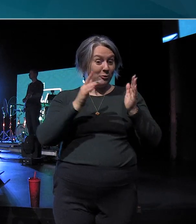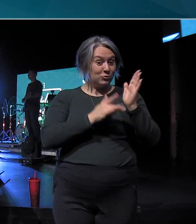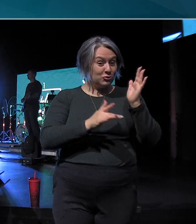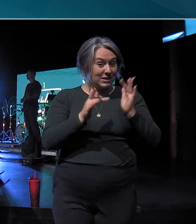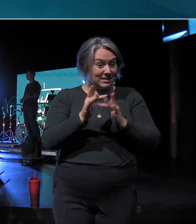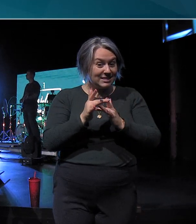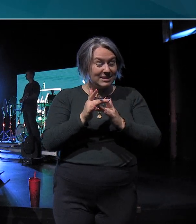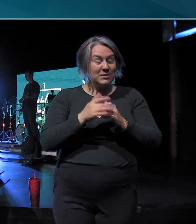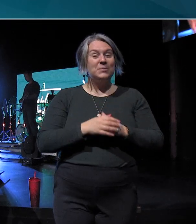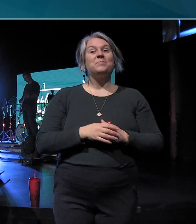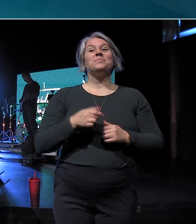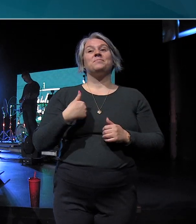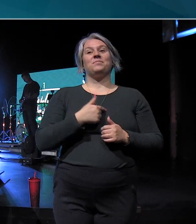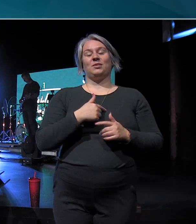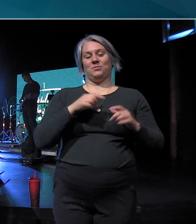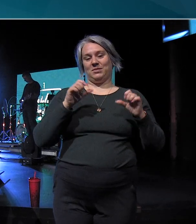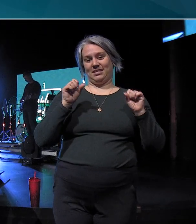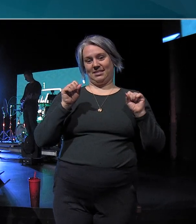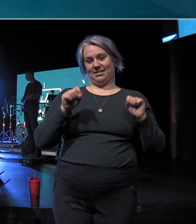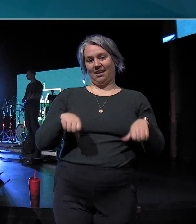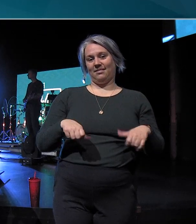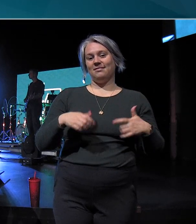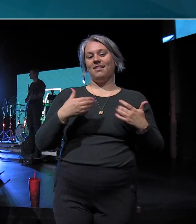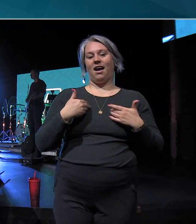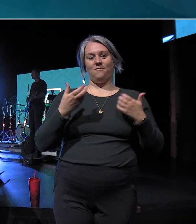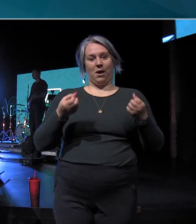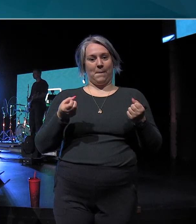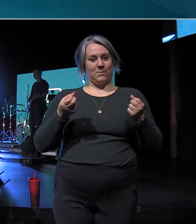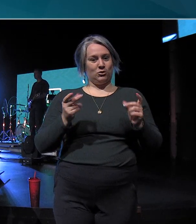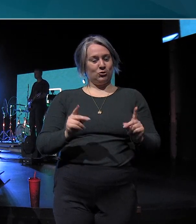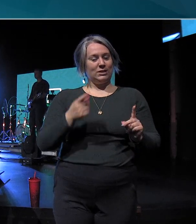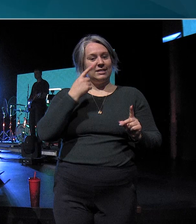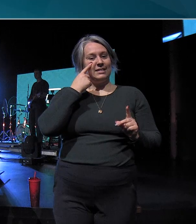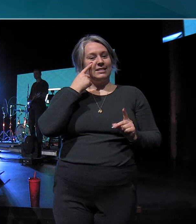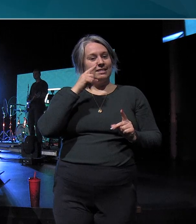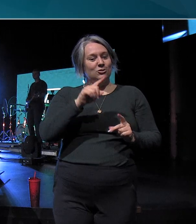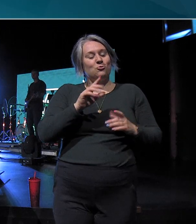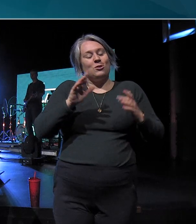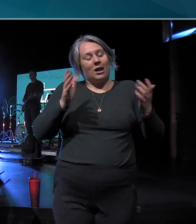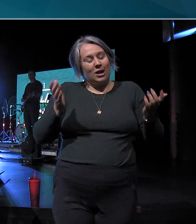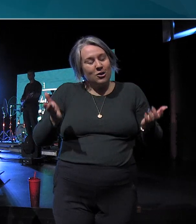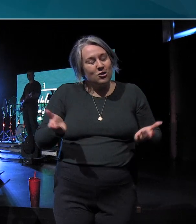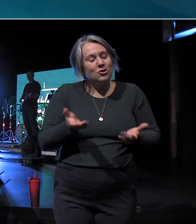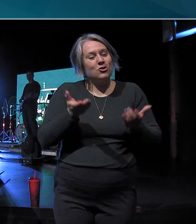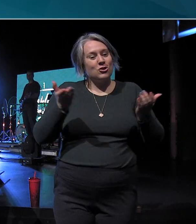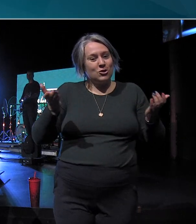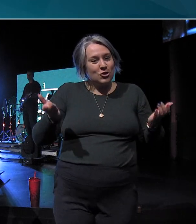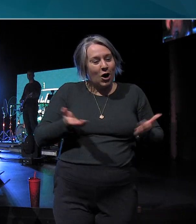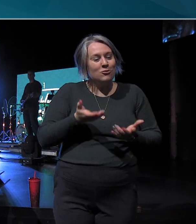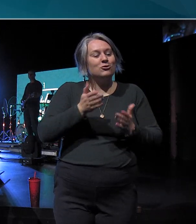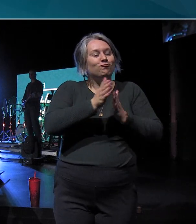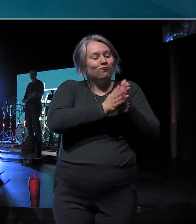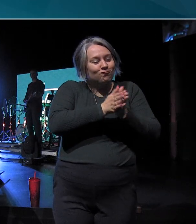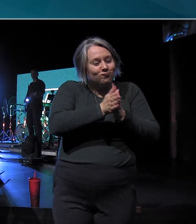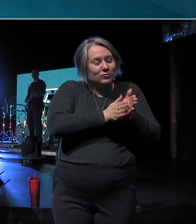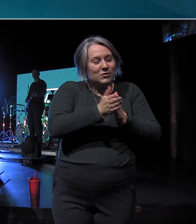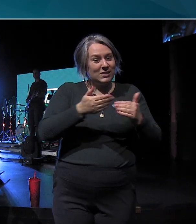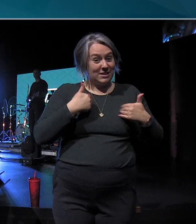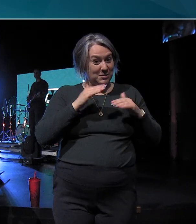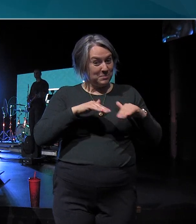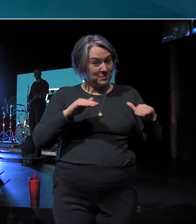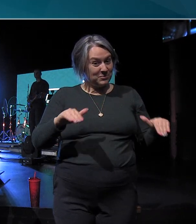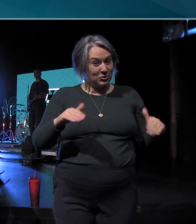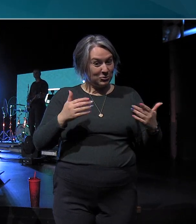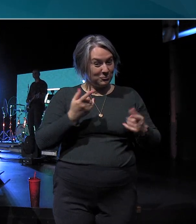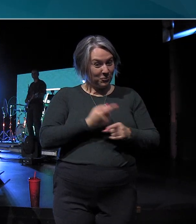every Sunday, week in and week out, we have an opportunity to bring life, encouragement, and spur those little ones on, amen? And